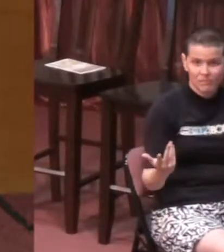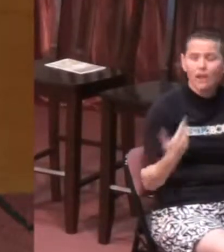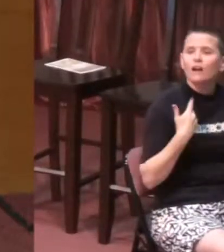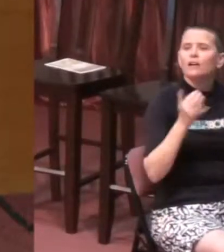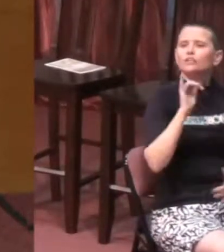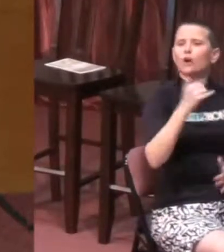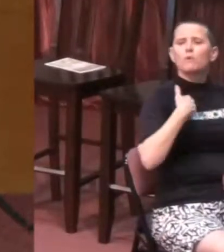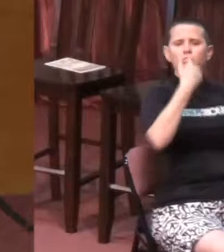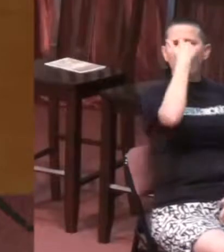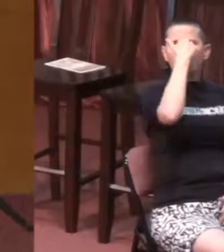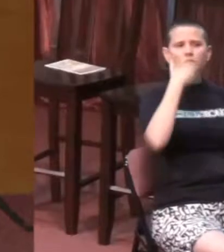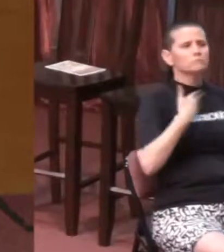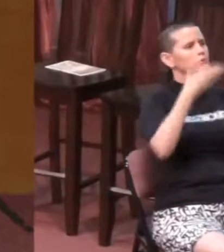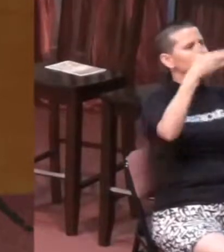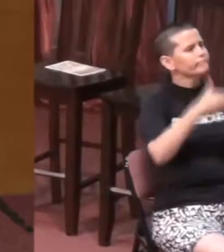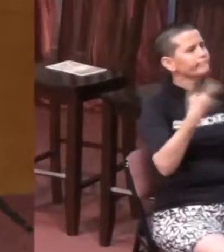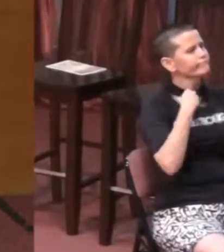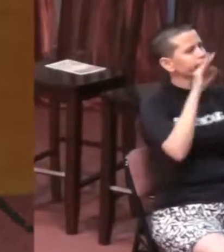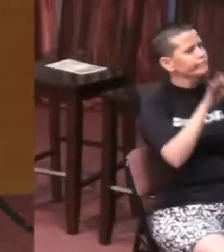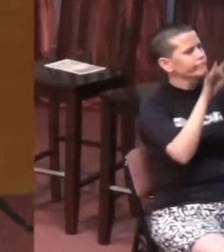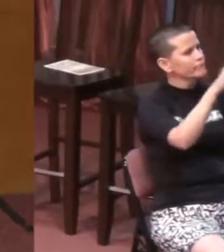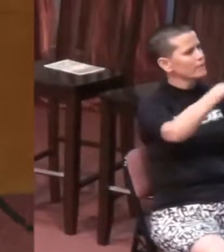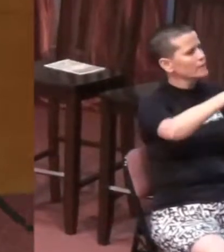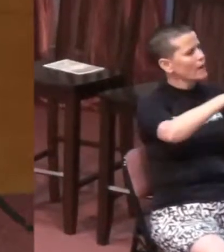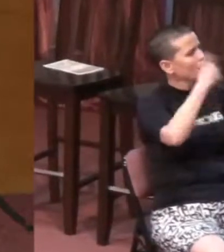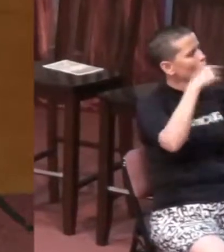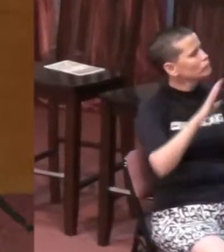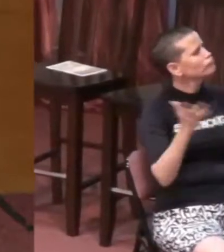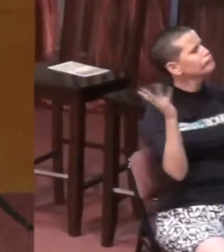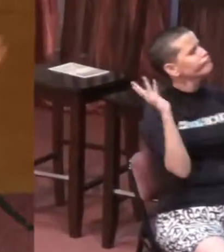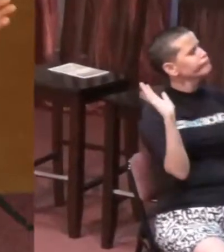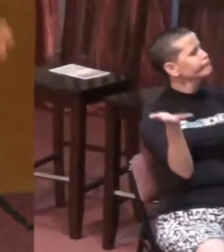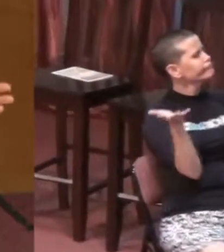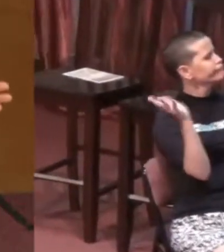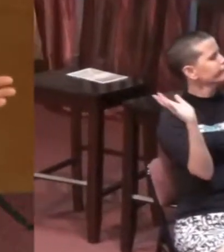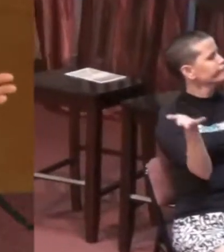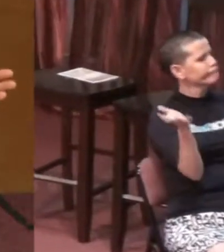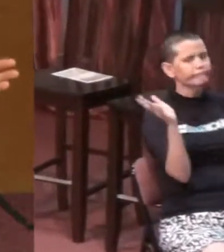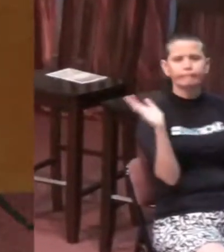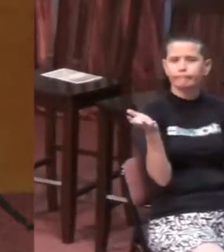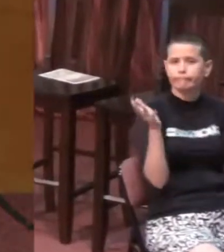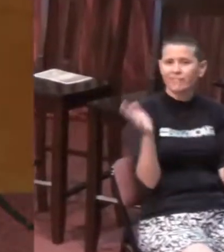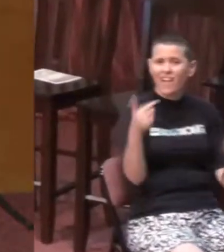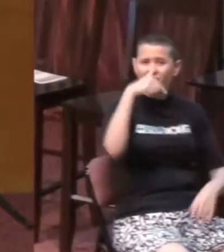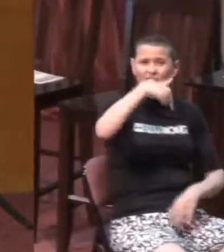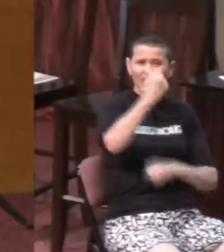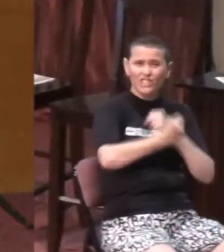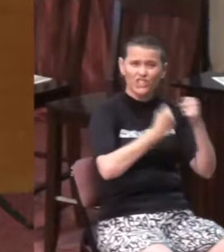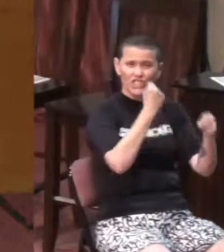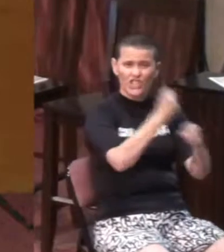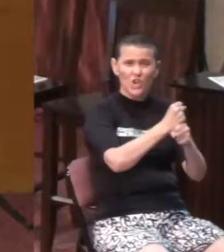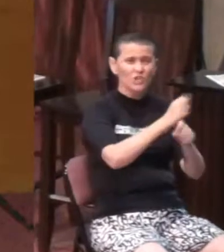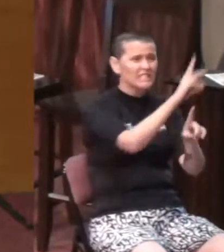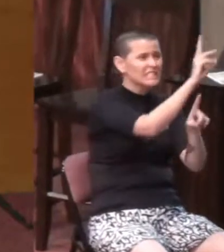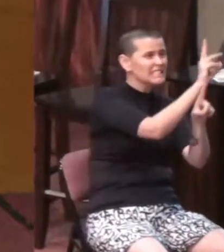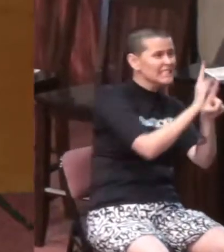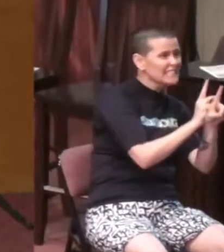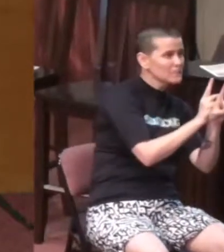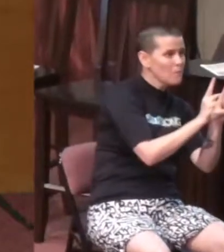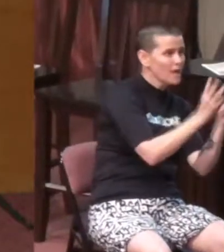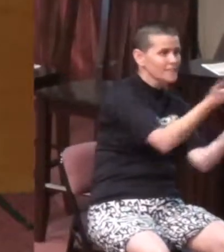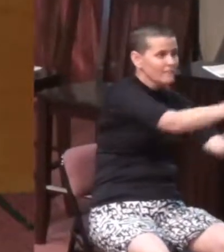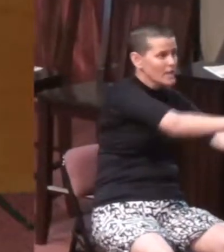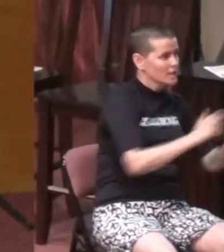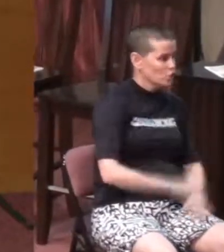set a moment for us to talk with each other. It's halfway through this year already. Can you believe that? Christmas is around the